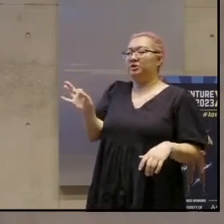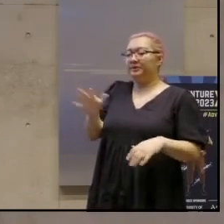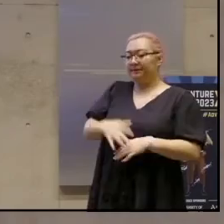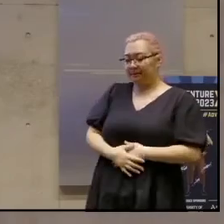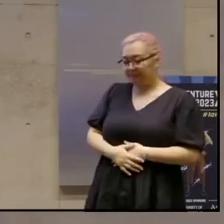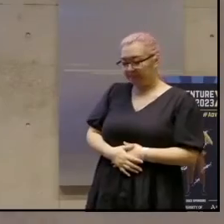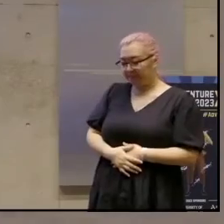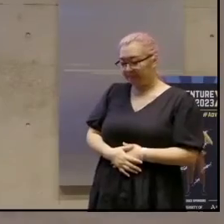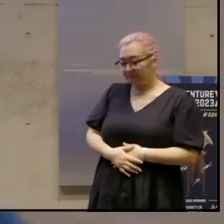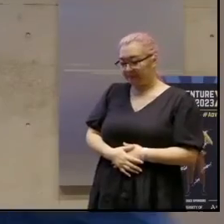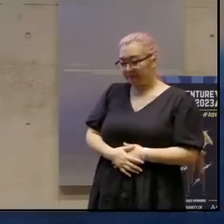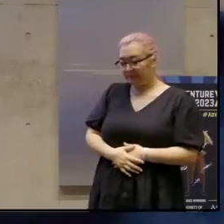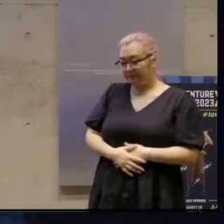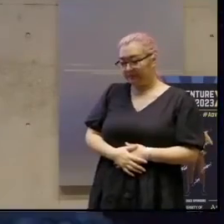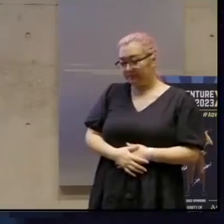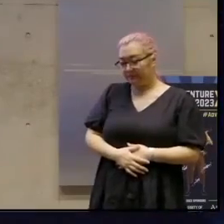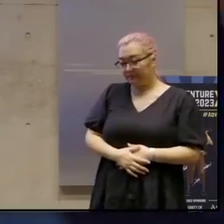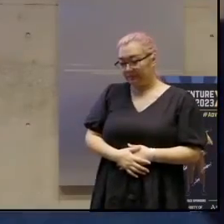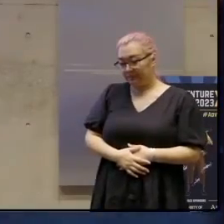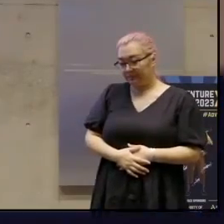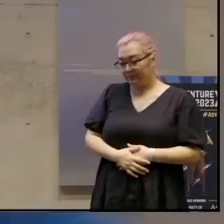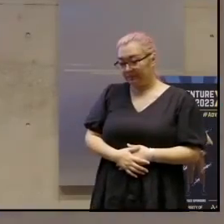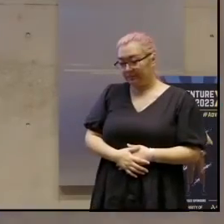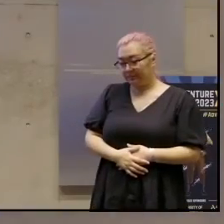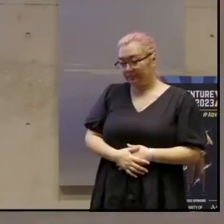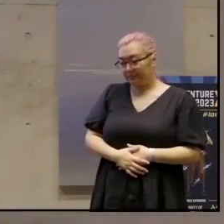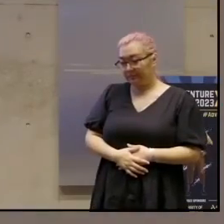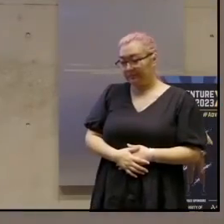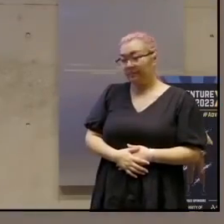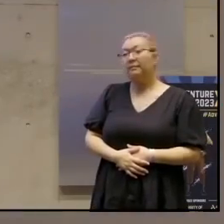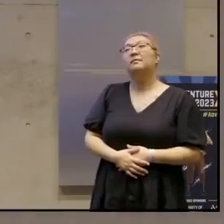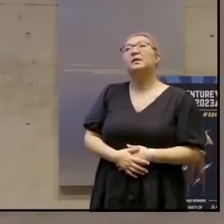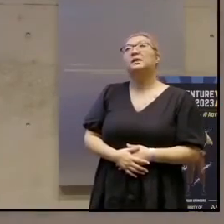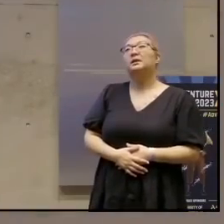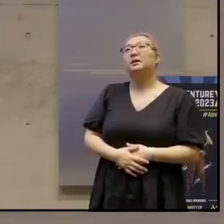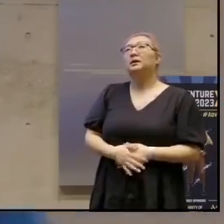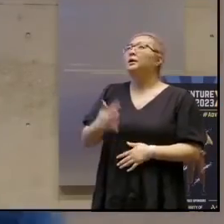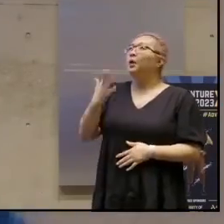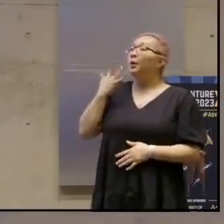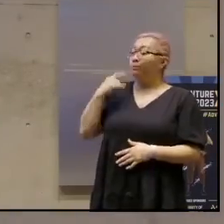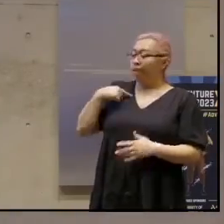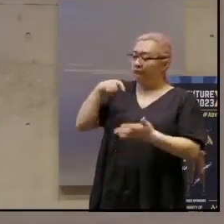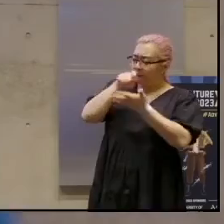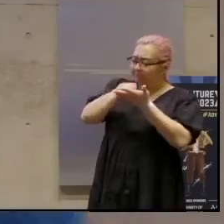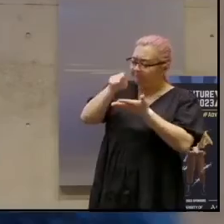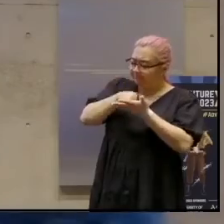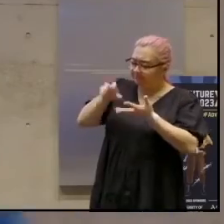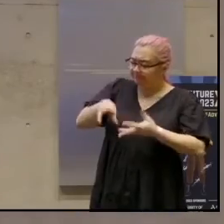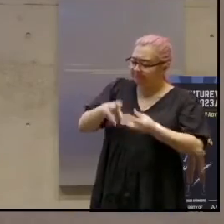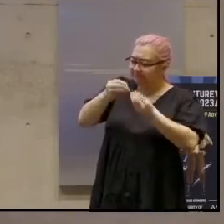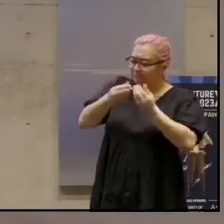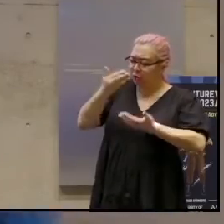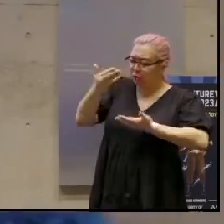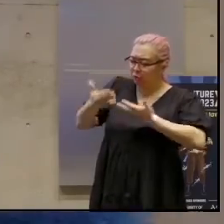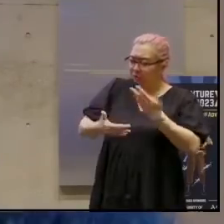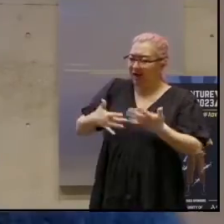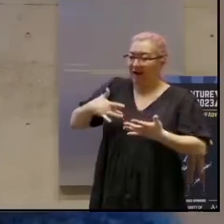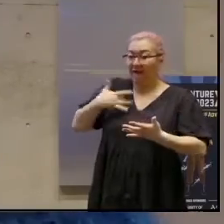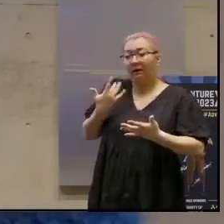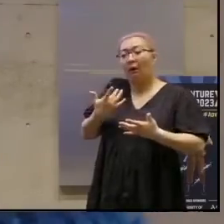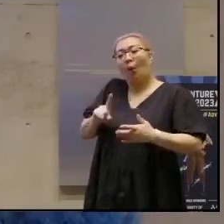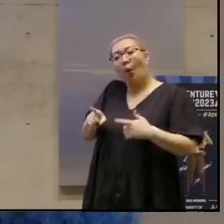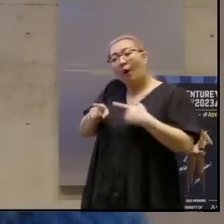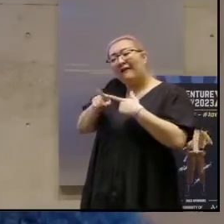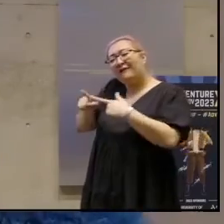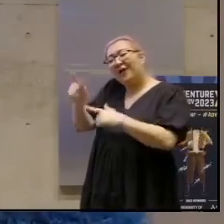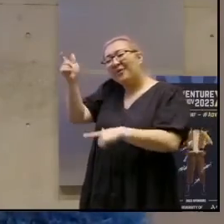lot easier to write a story that's the kind of mainstream type of psychological, plot-driven, and follows the main character's